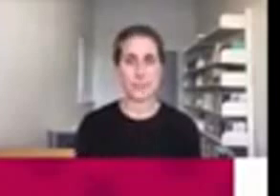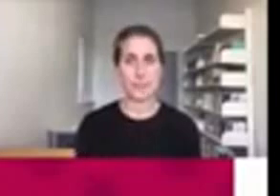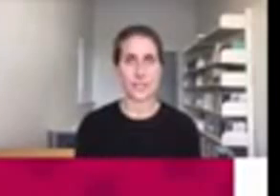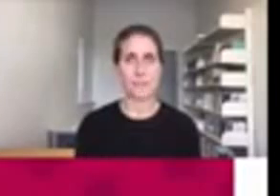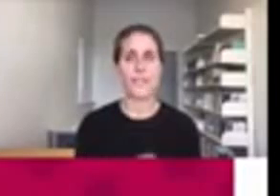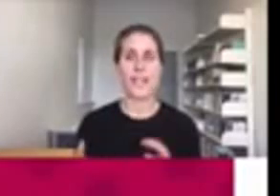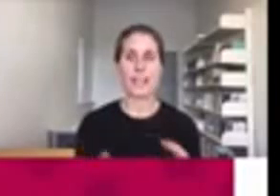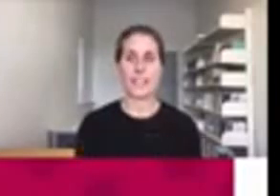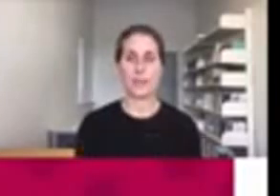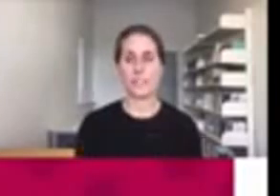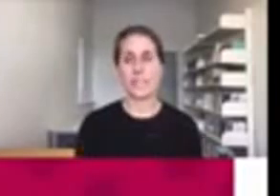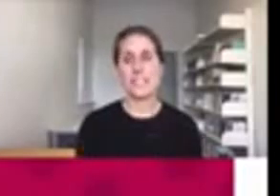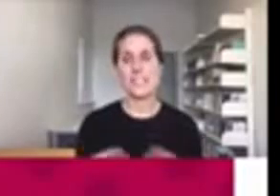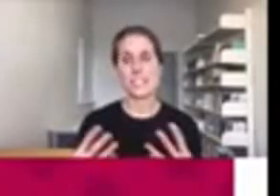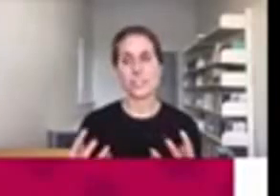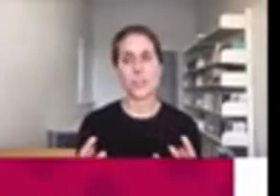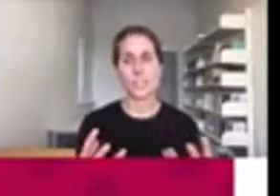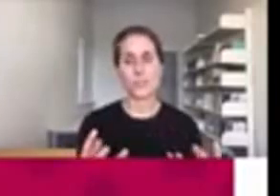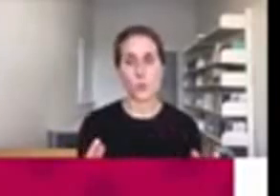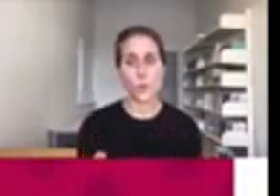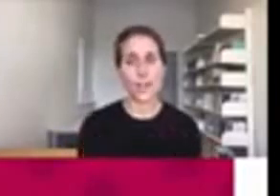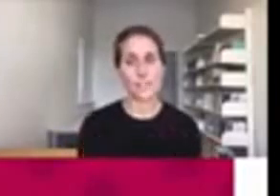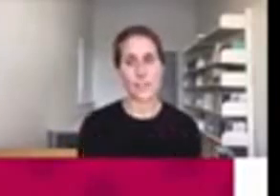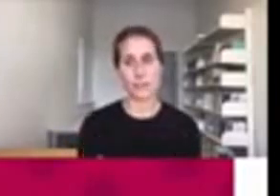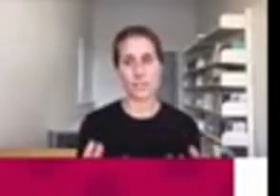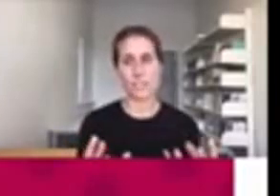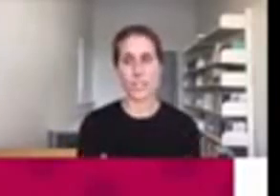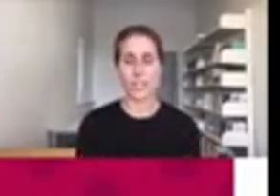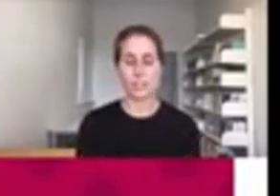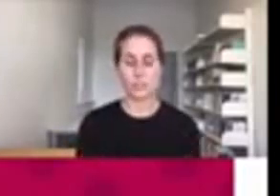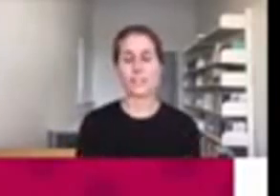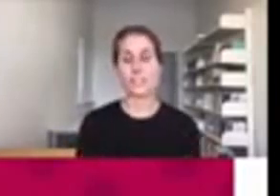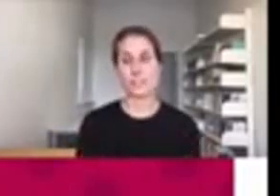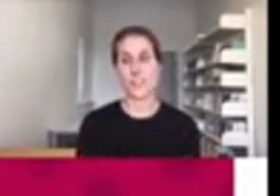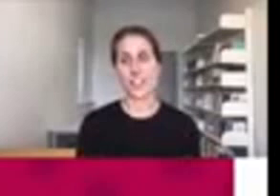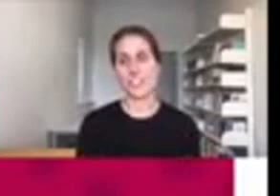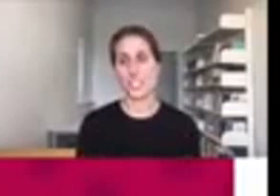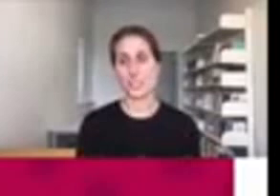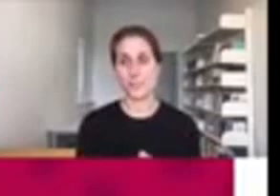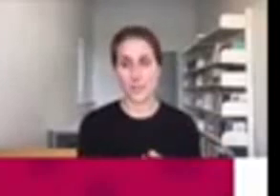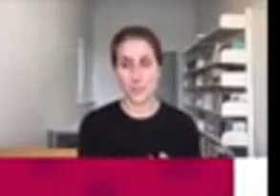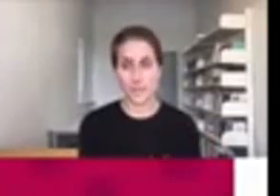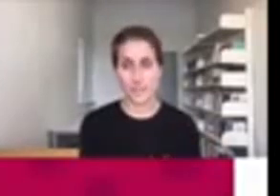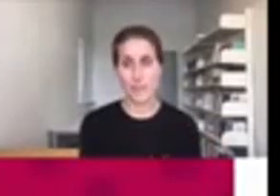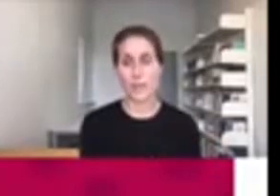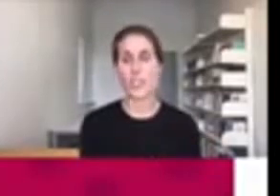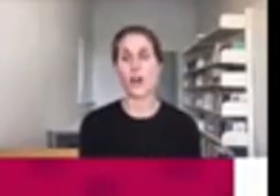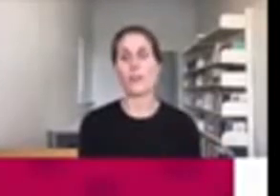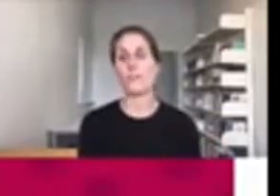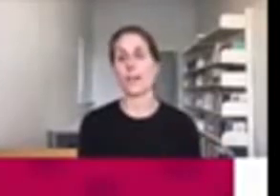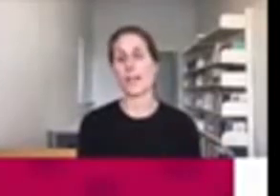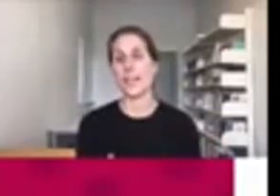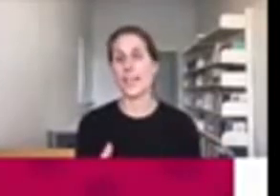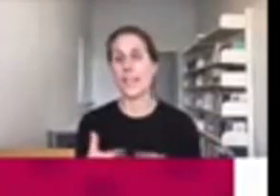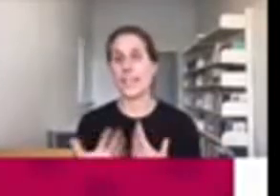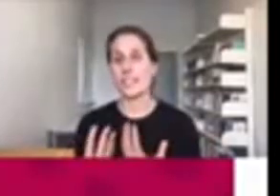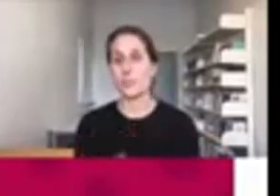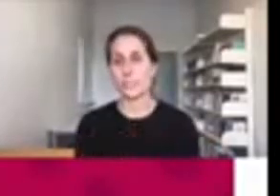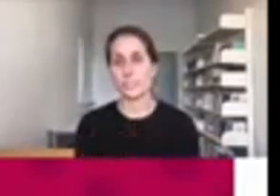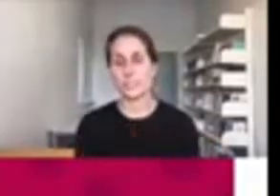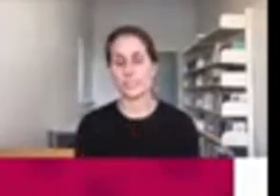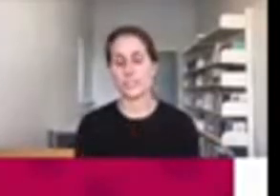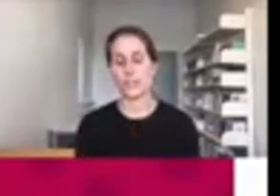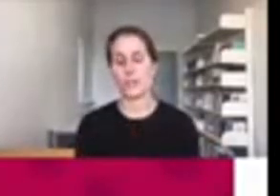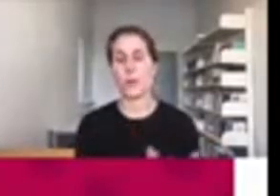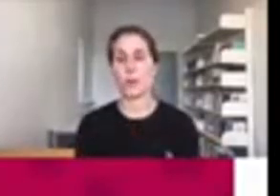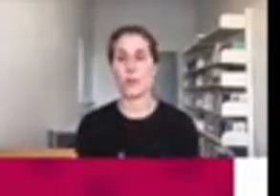to fare better, and that it was easier to transfer well-established, trusting relationships that had been established offline into